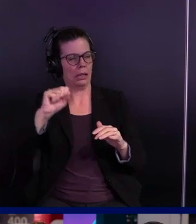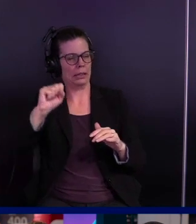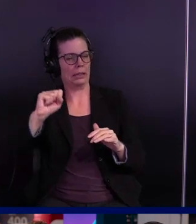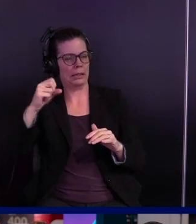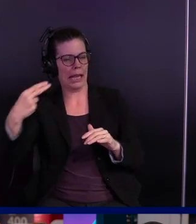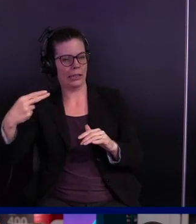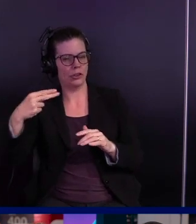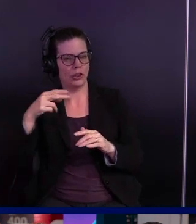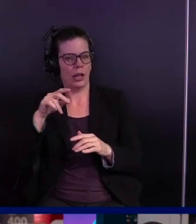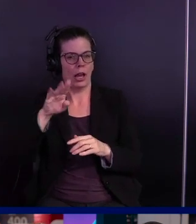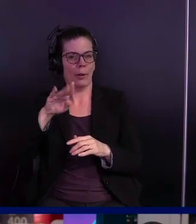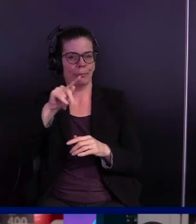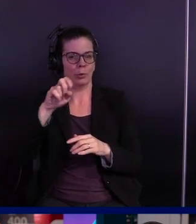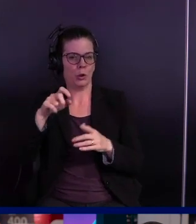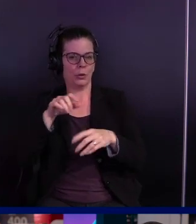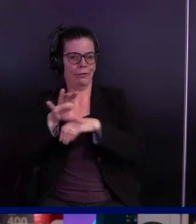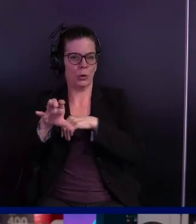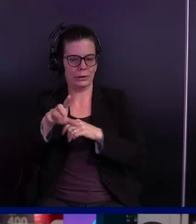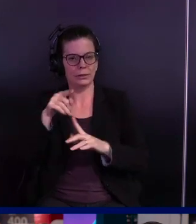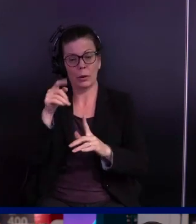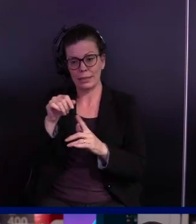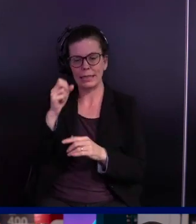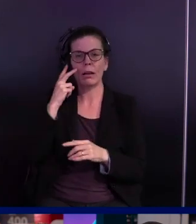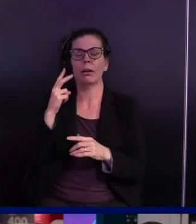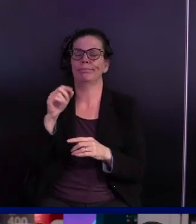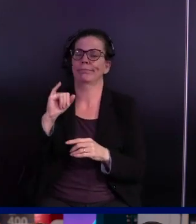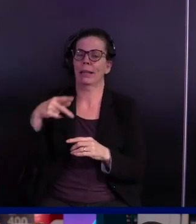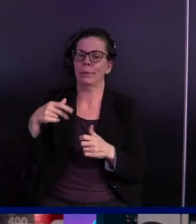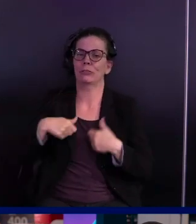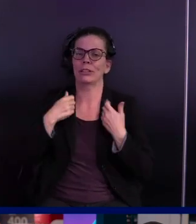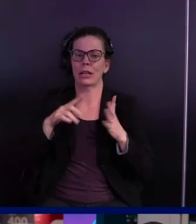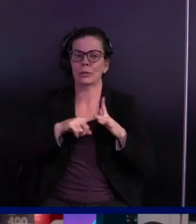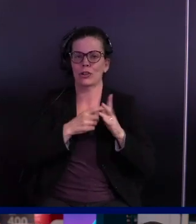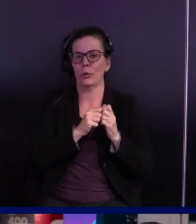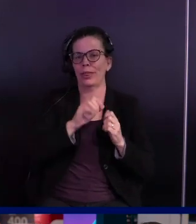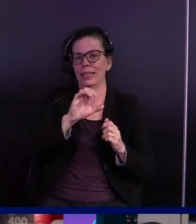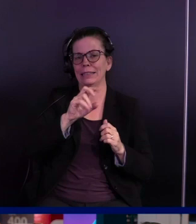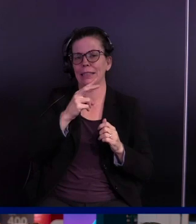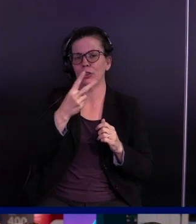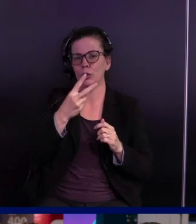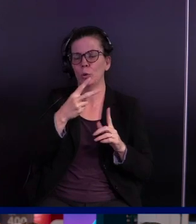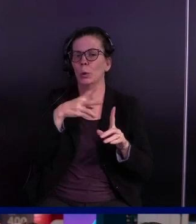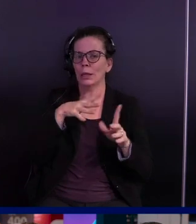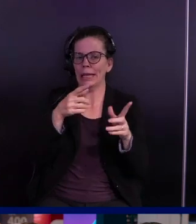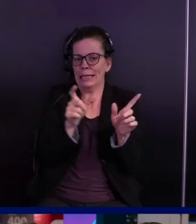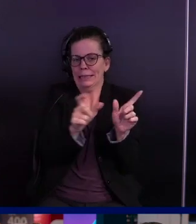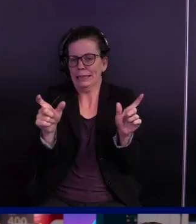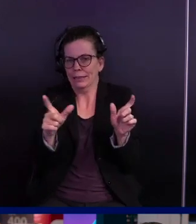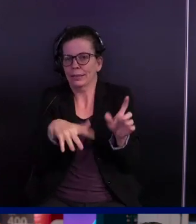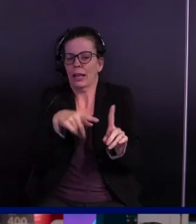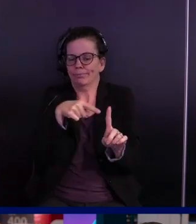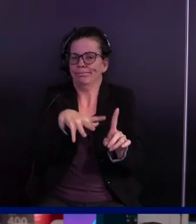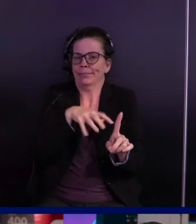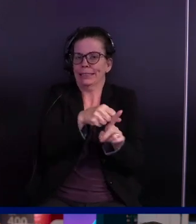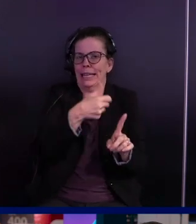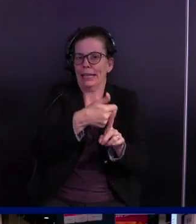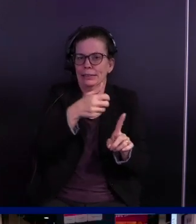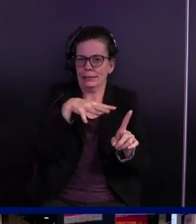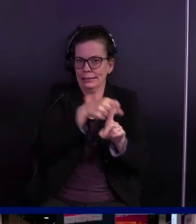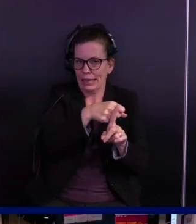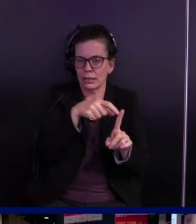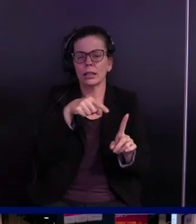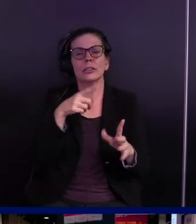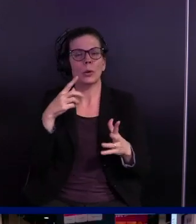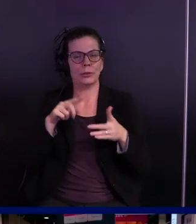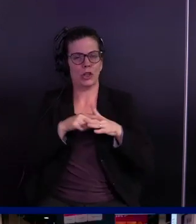You see a bunch of IP addresses. So I know I'm going to start at that EC2 instance that was subject of the attack. In this case, I might start at the bucket because my